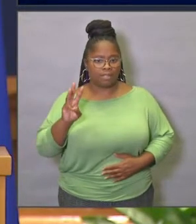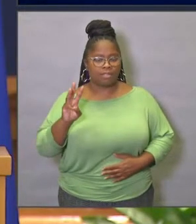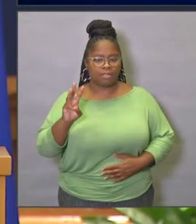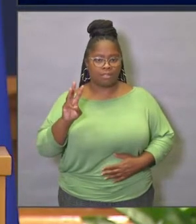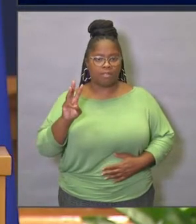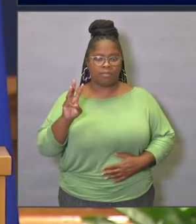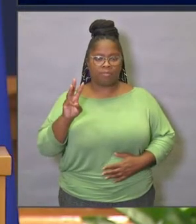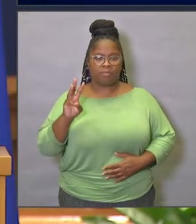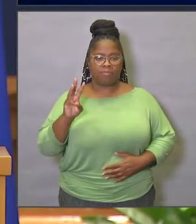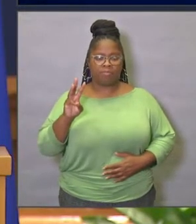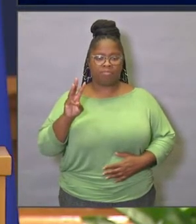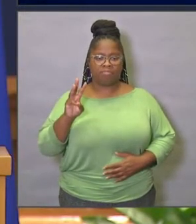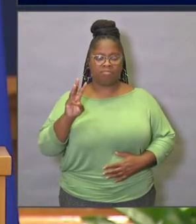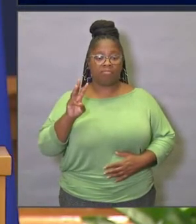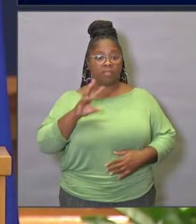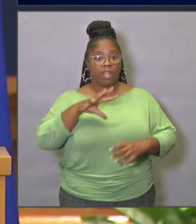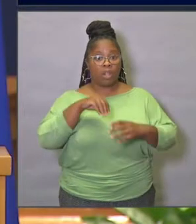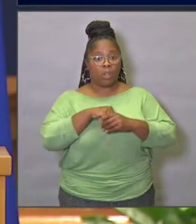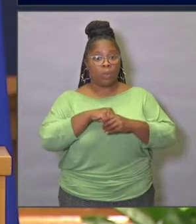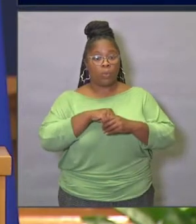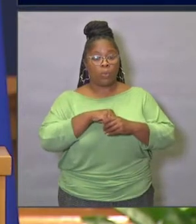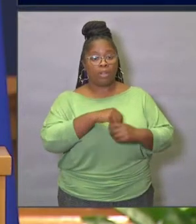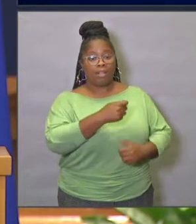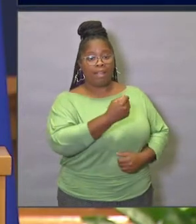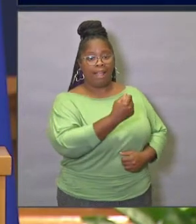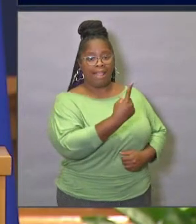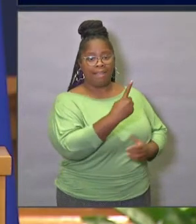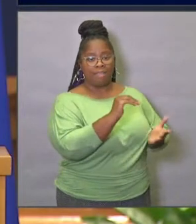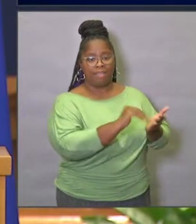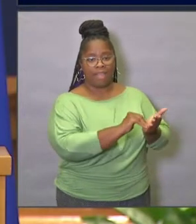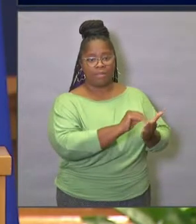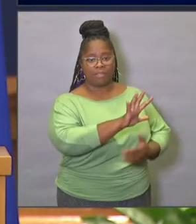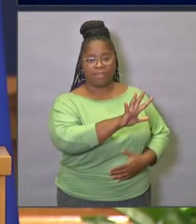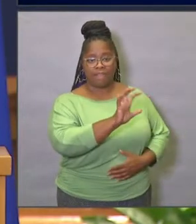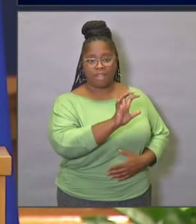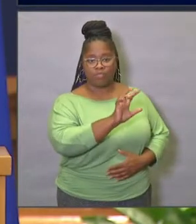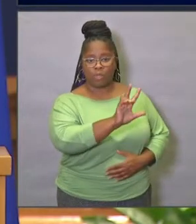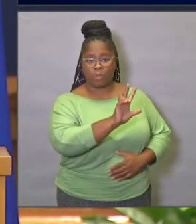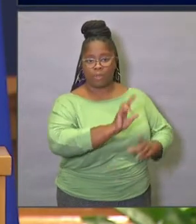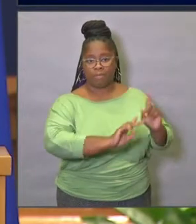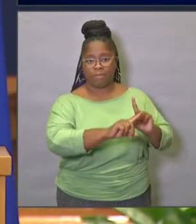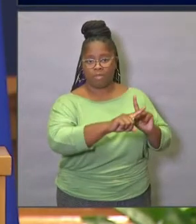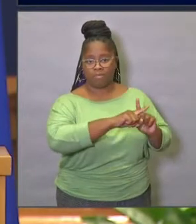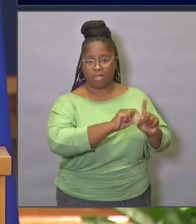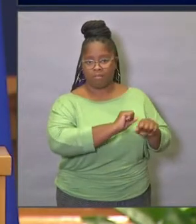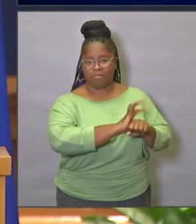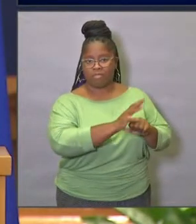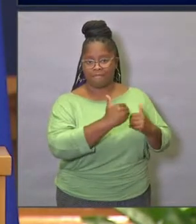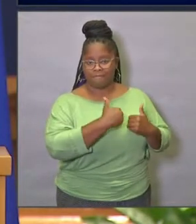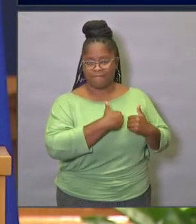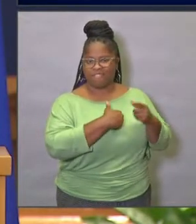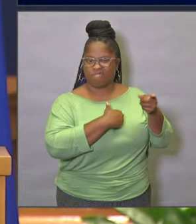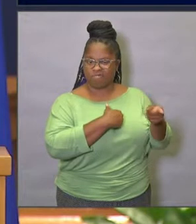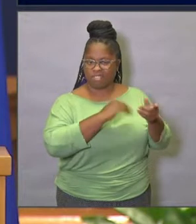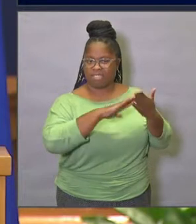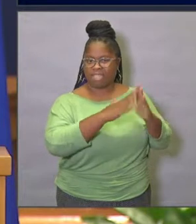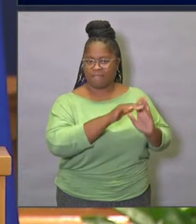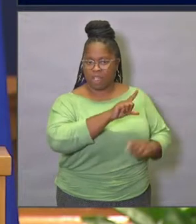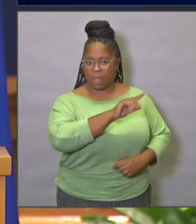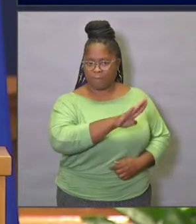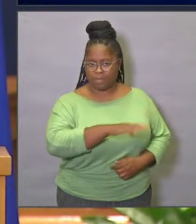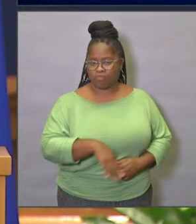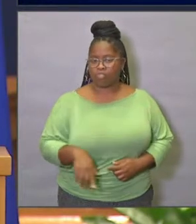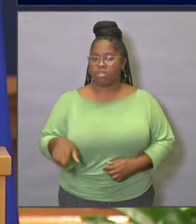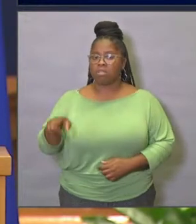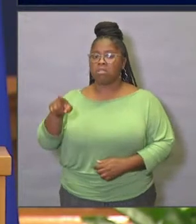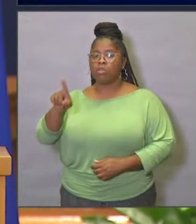261,446. These cases include a total of 11,503 cases reported by our partners in the city of Long